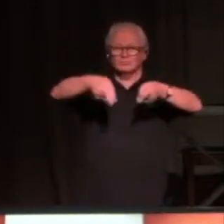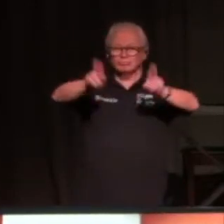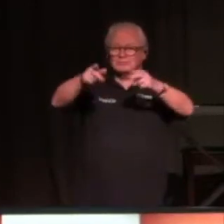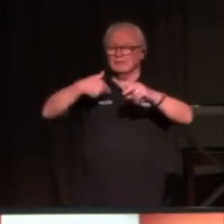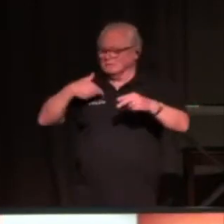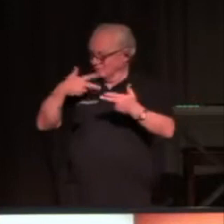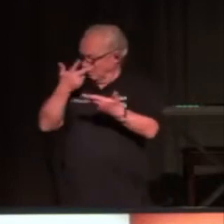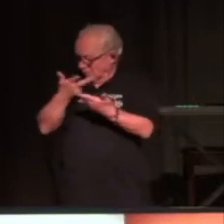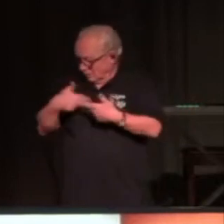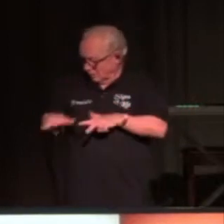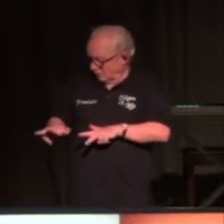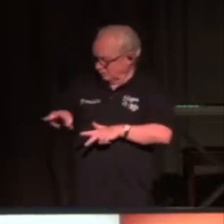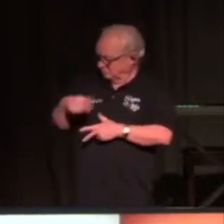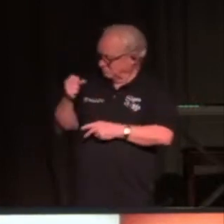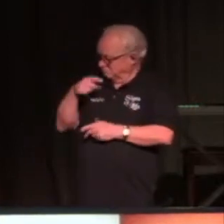few lights on my own.